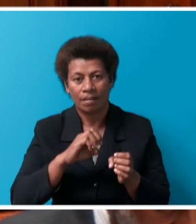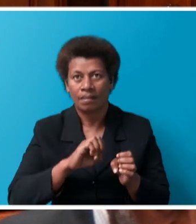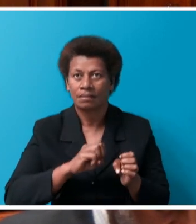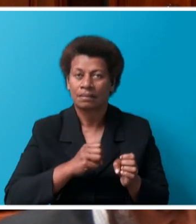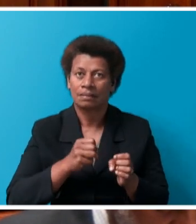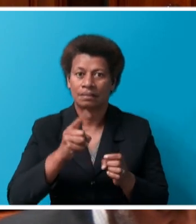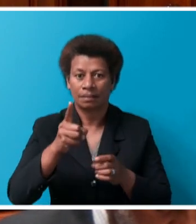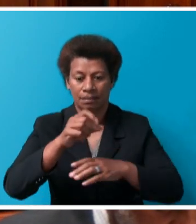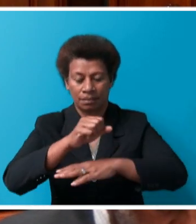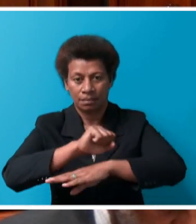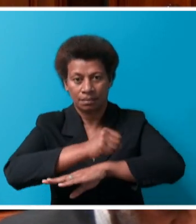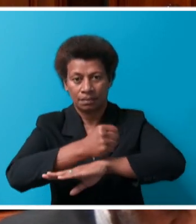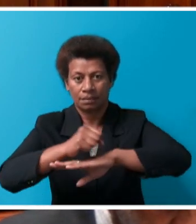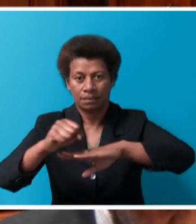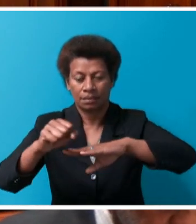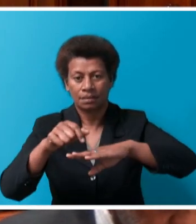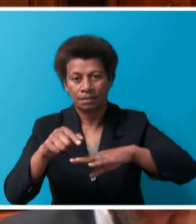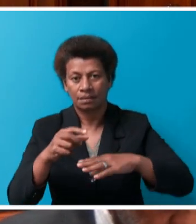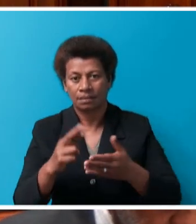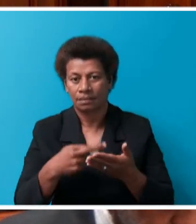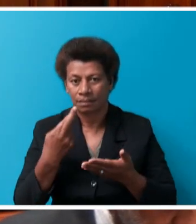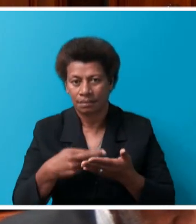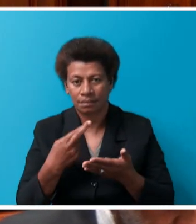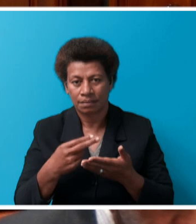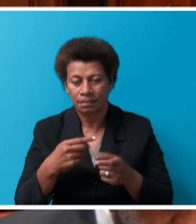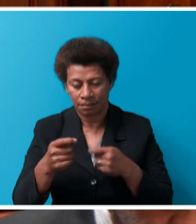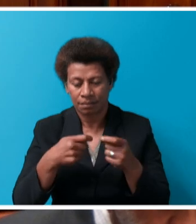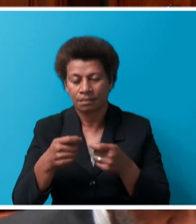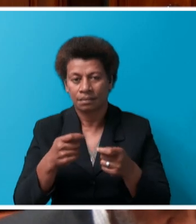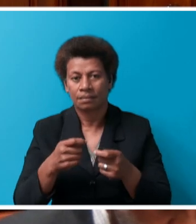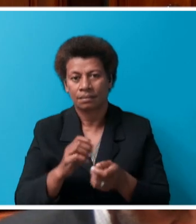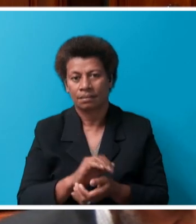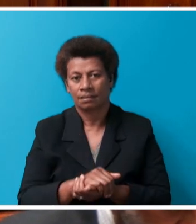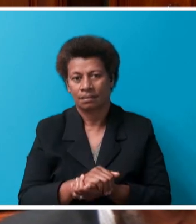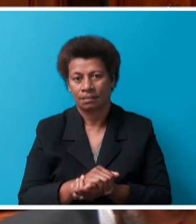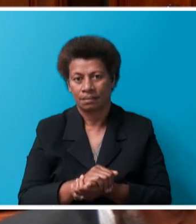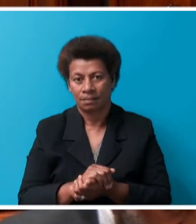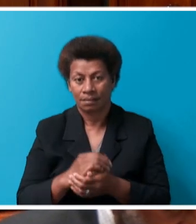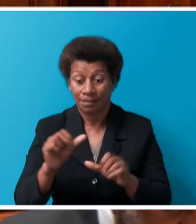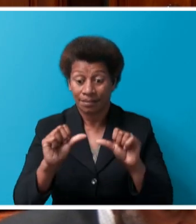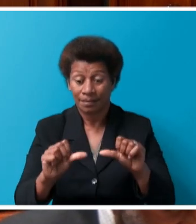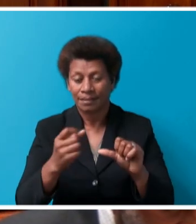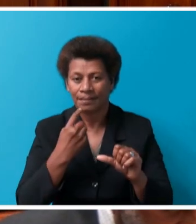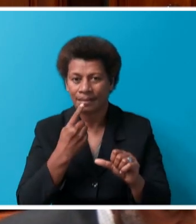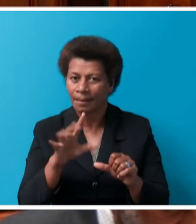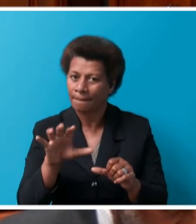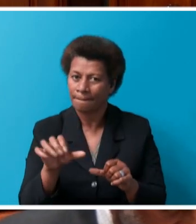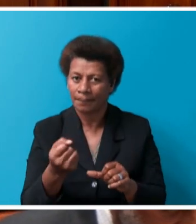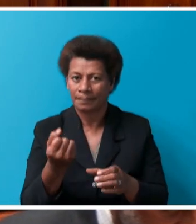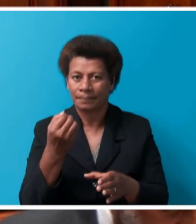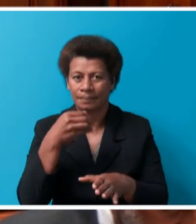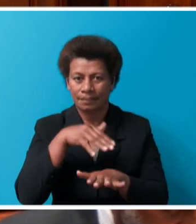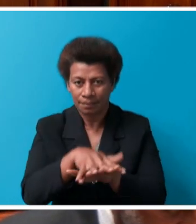Mr. Speaker, sir, His Excellency emphasized the need for inclusivity, and agriculture